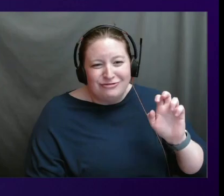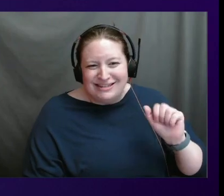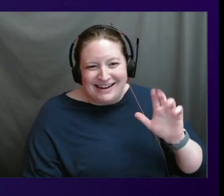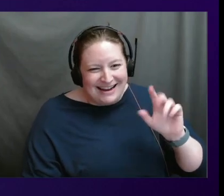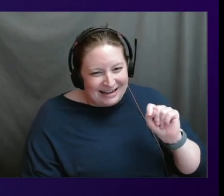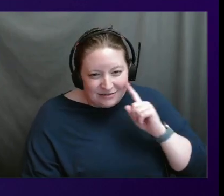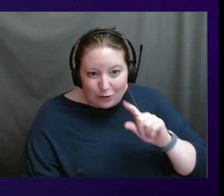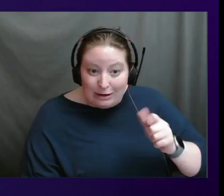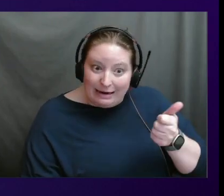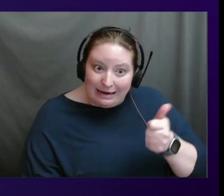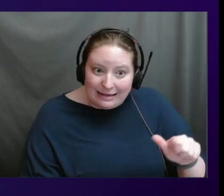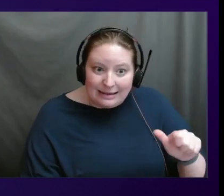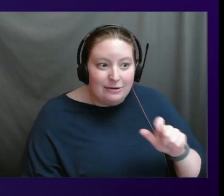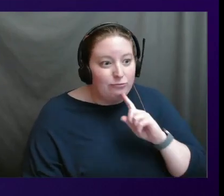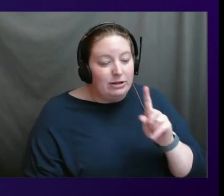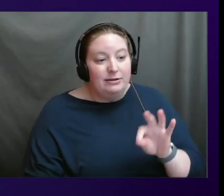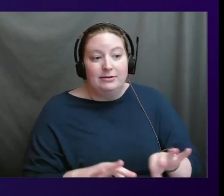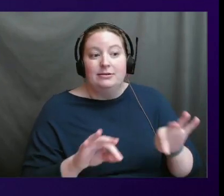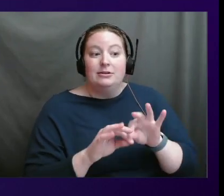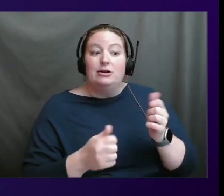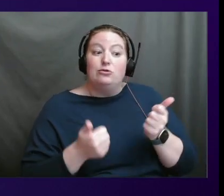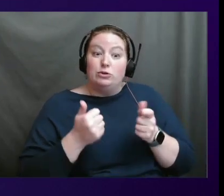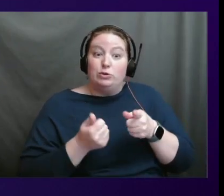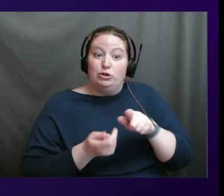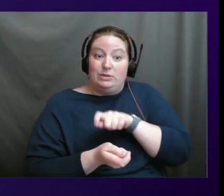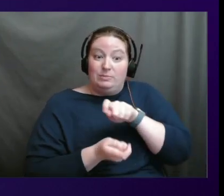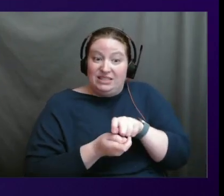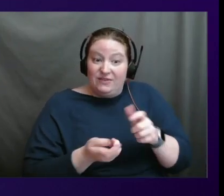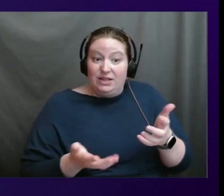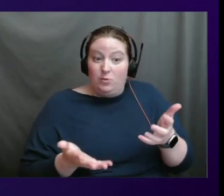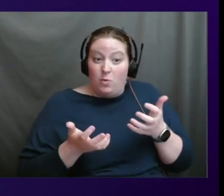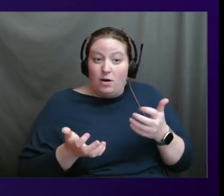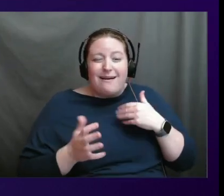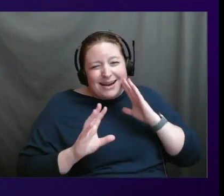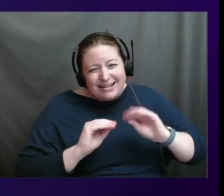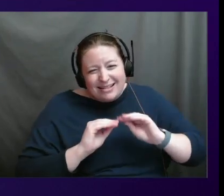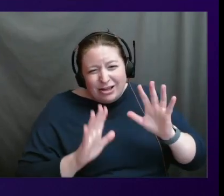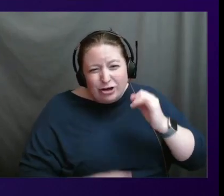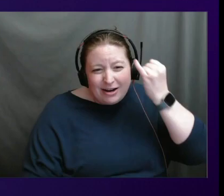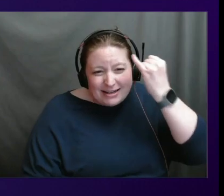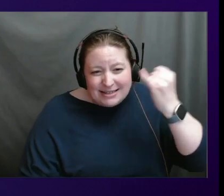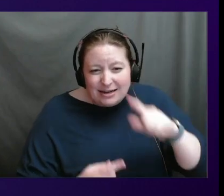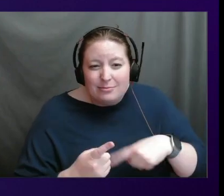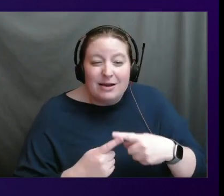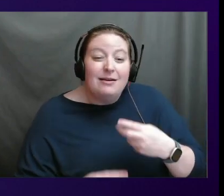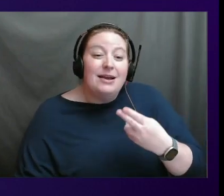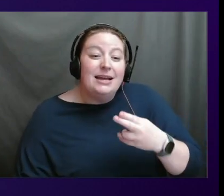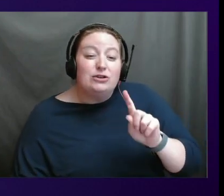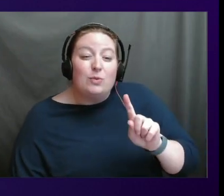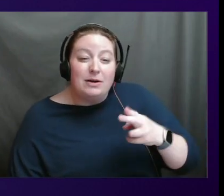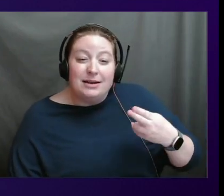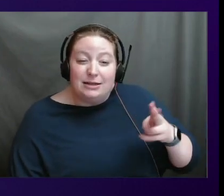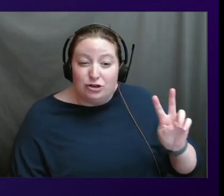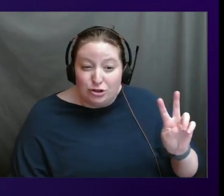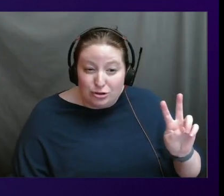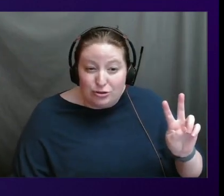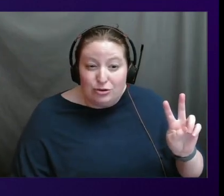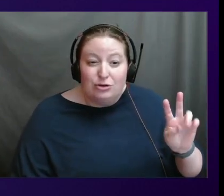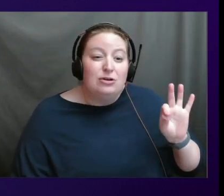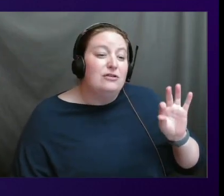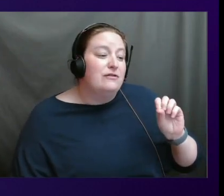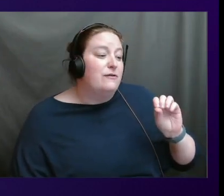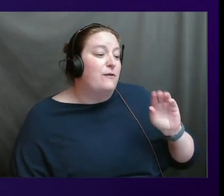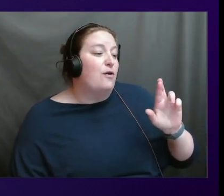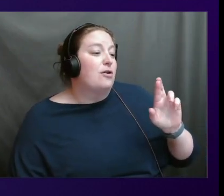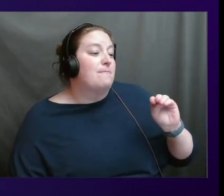really a matter of saying which one did you specifically want. I had a really clear idea in mind of the H1, H2 formatting that I wanted for the